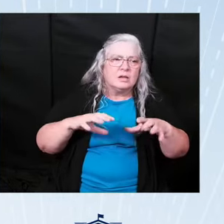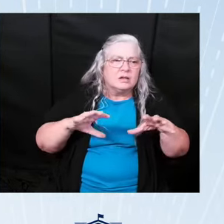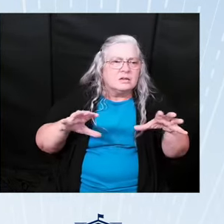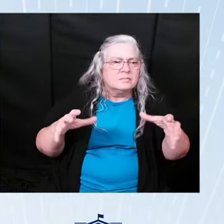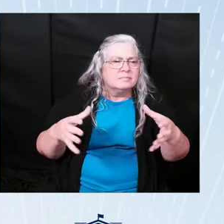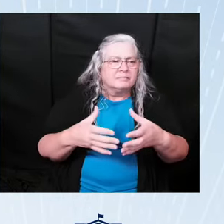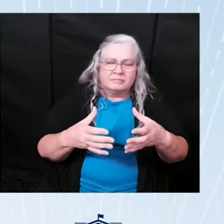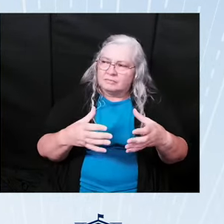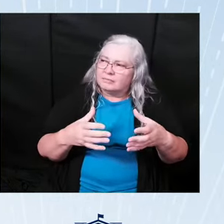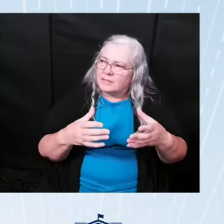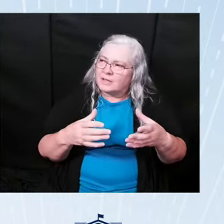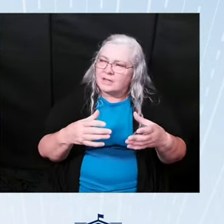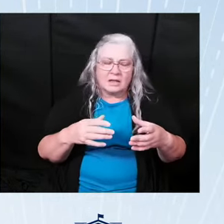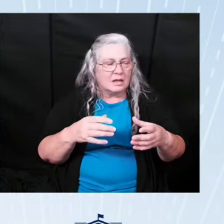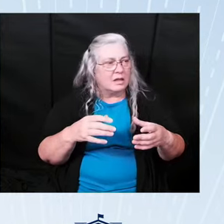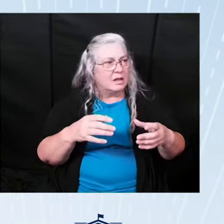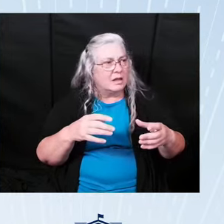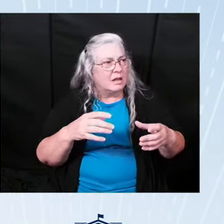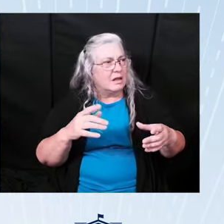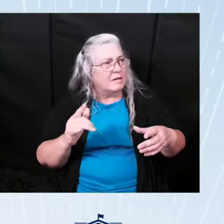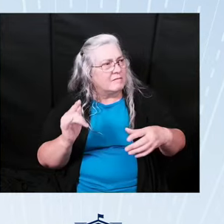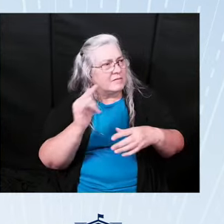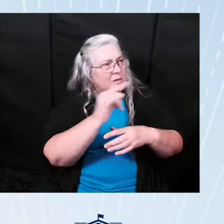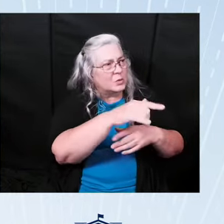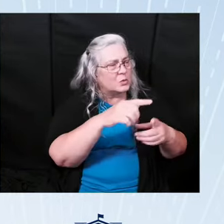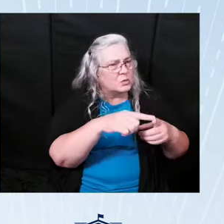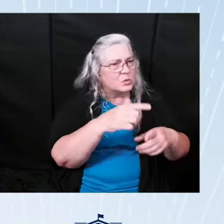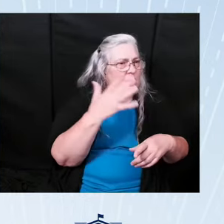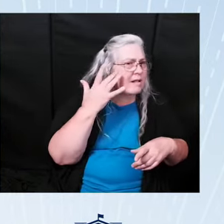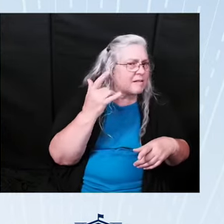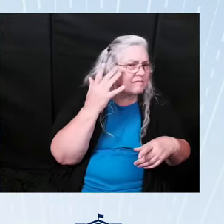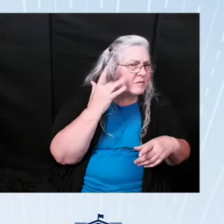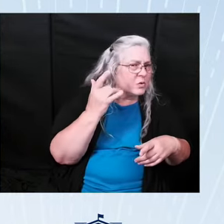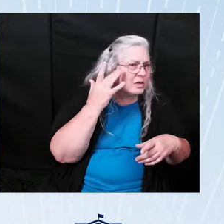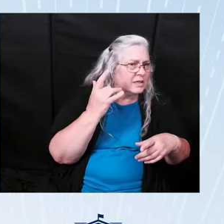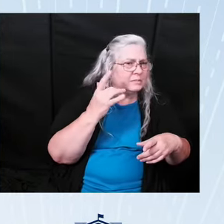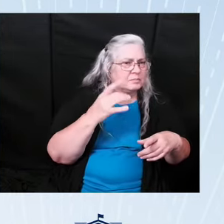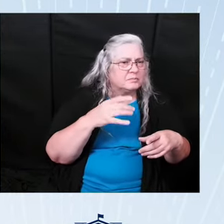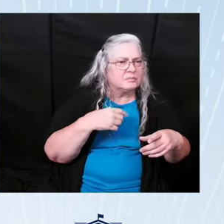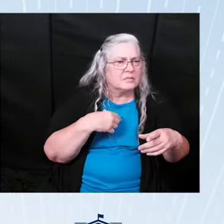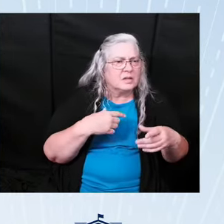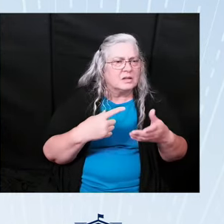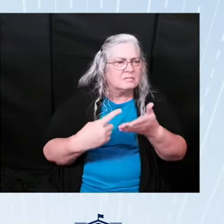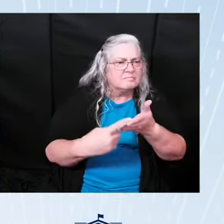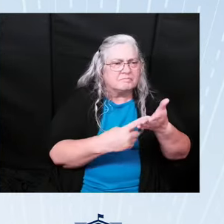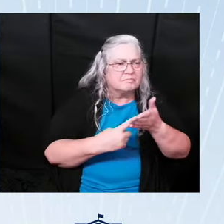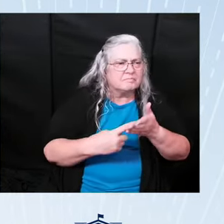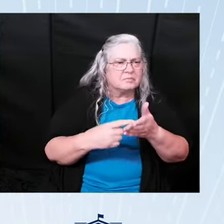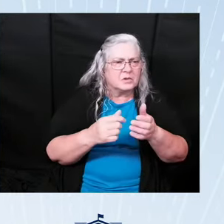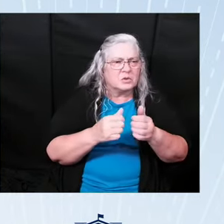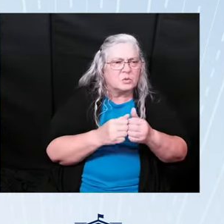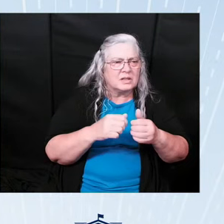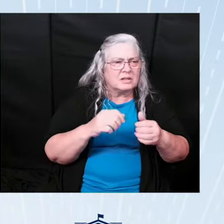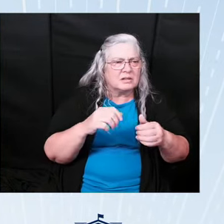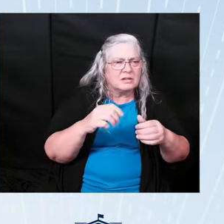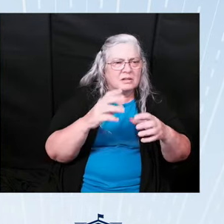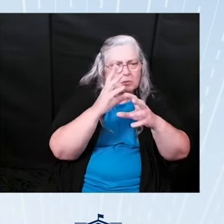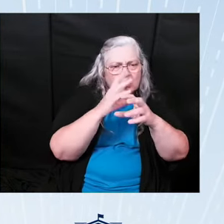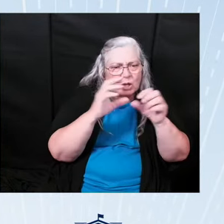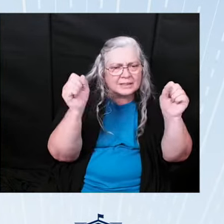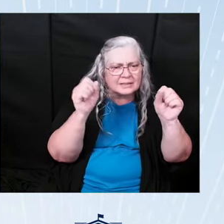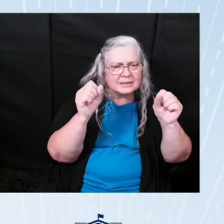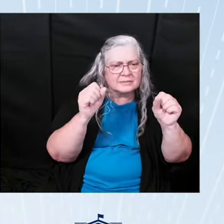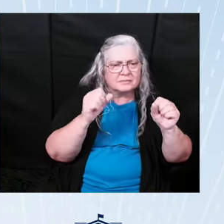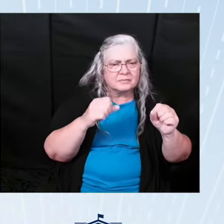incredible impacts that we were seeing out west. And this is on the flight there, president was very clear.